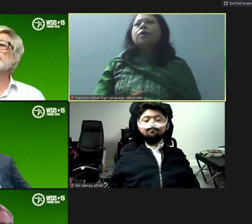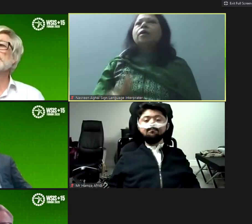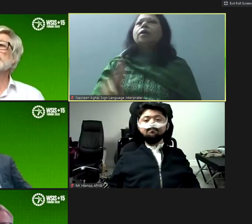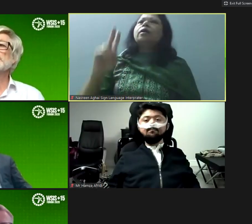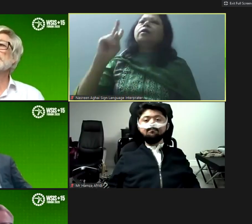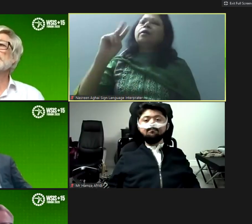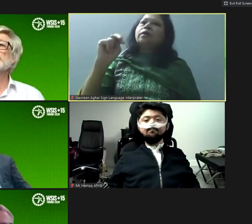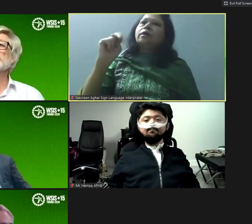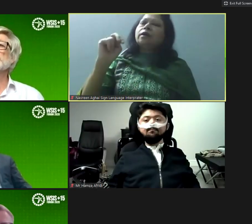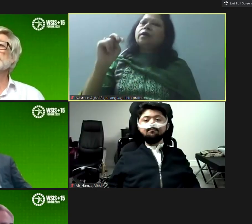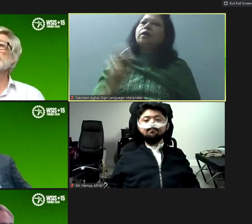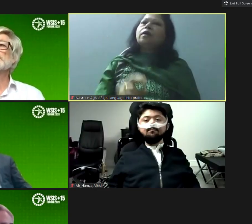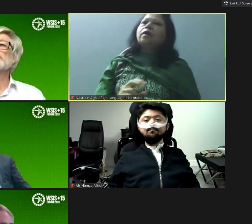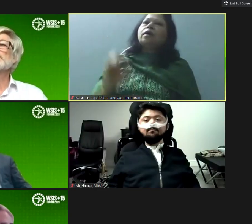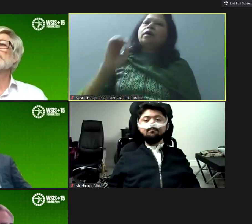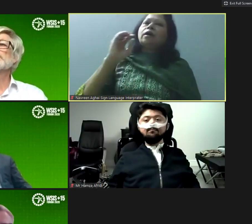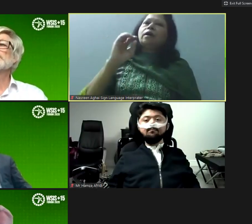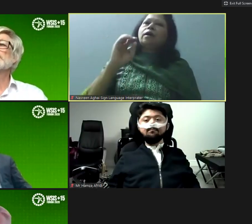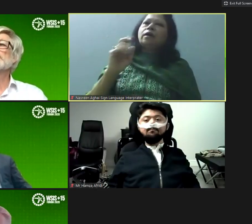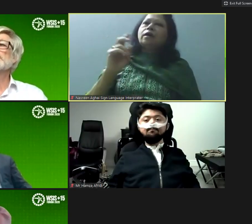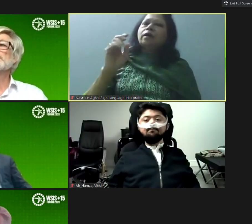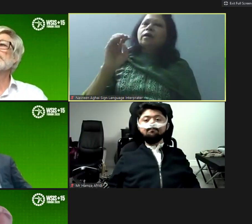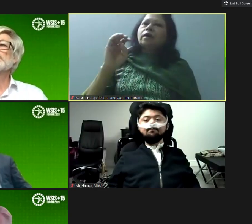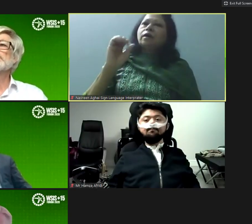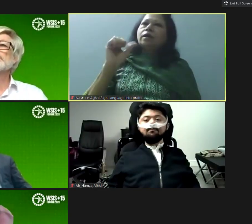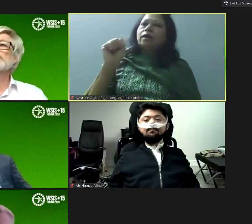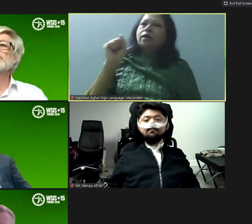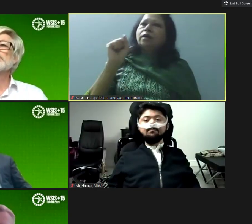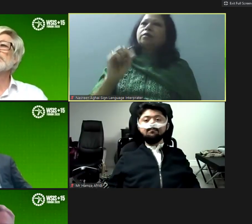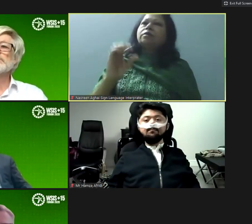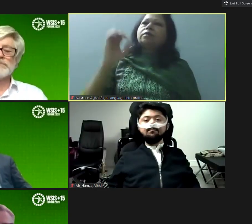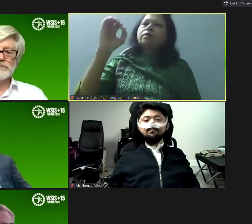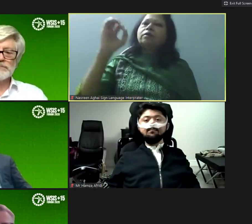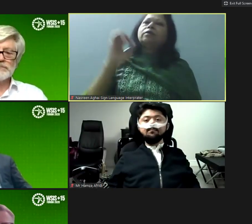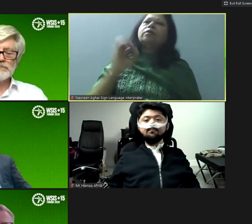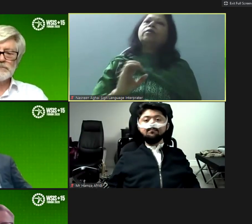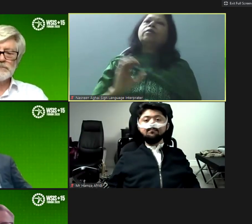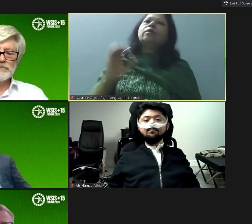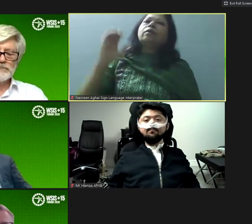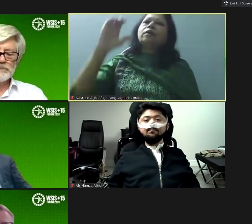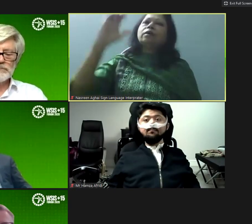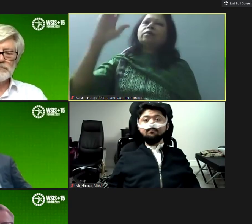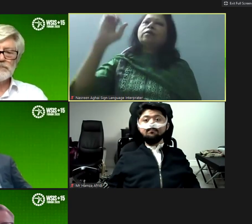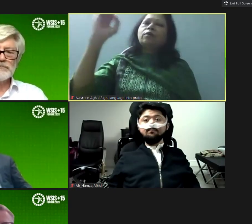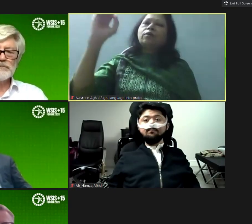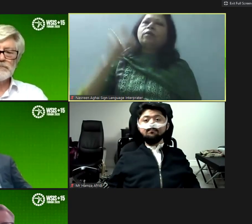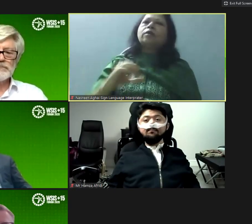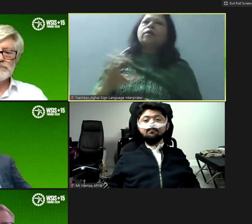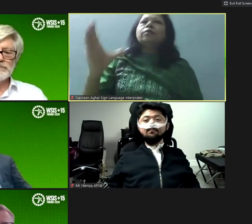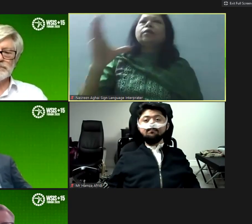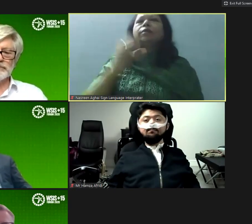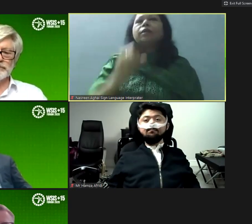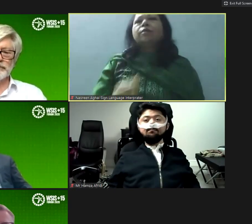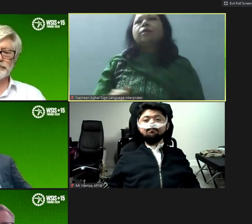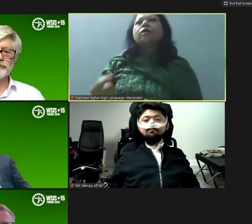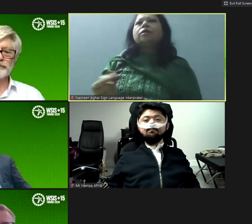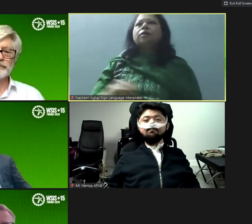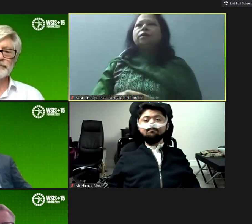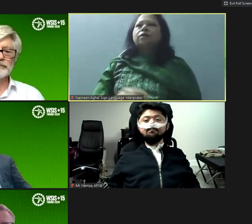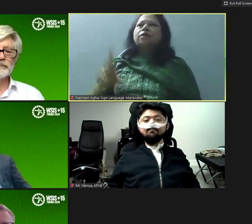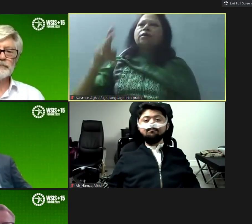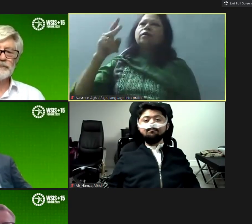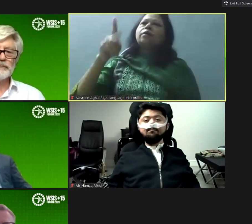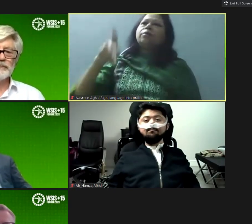at UNESCO chair in ICT 4D at University of London at Royal Holloway. Then we have got Dr. Tahir Naeem. So we